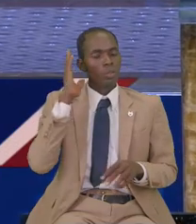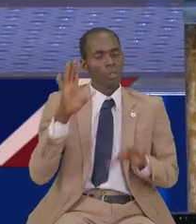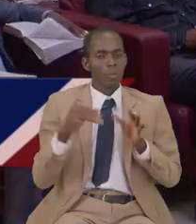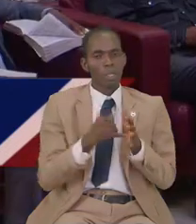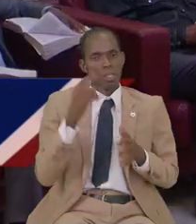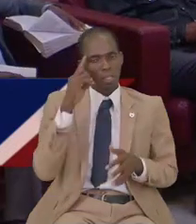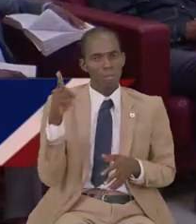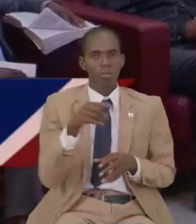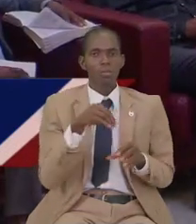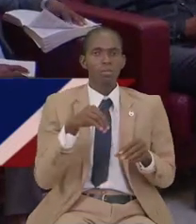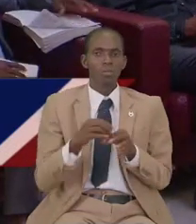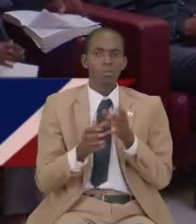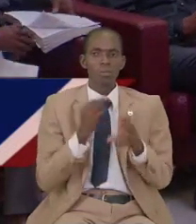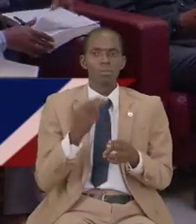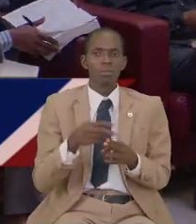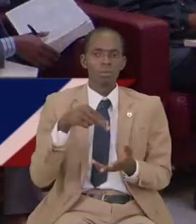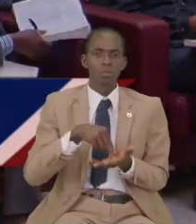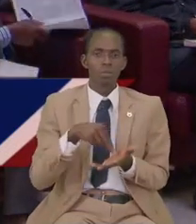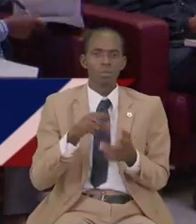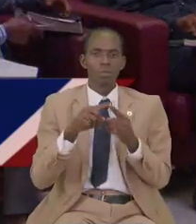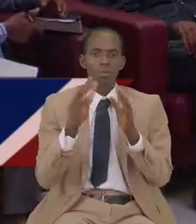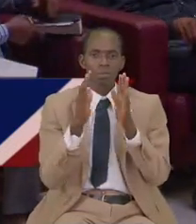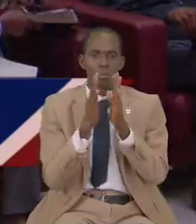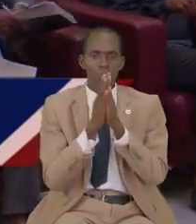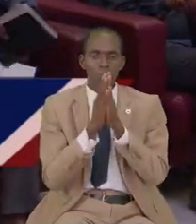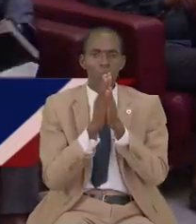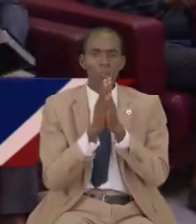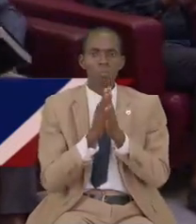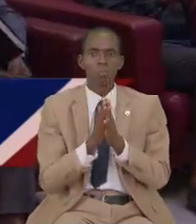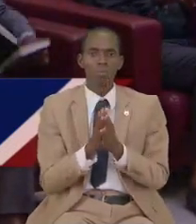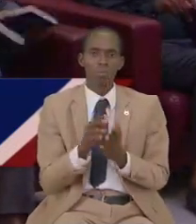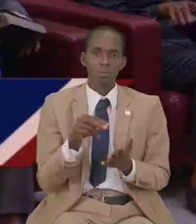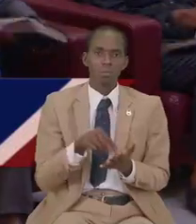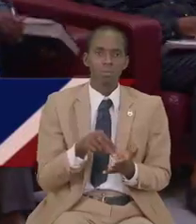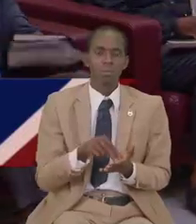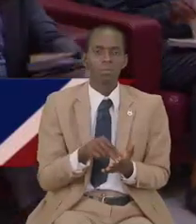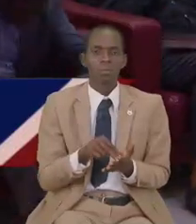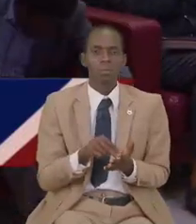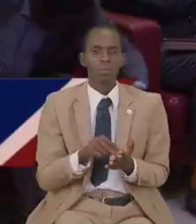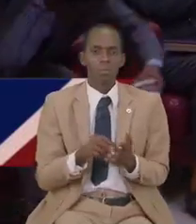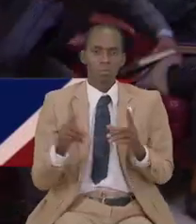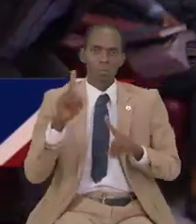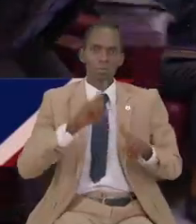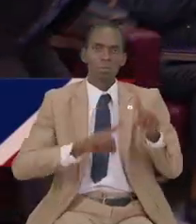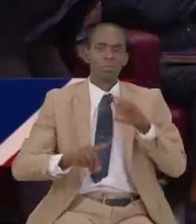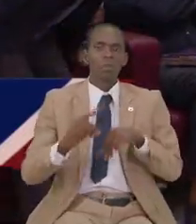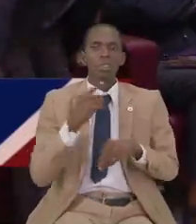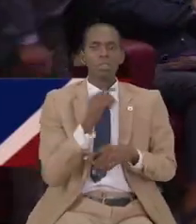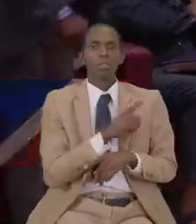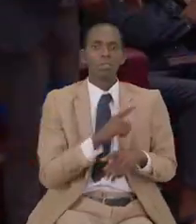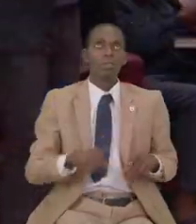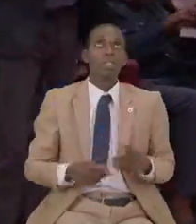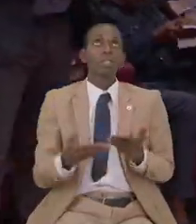you. Let's rise up and talk to the Lord in prayer. Rise up and open your mouth and say, Lord, here